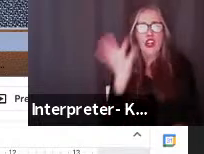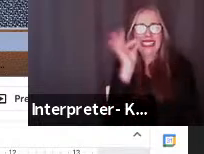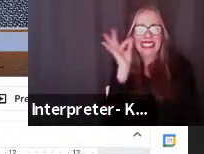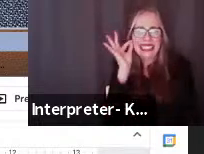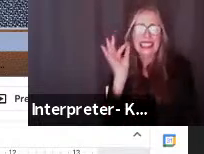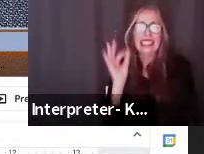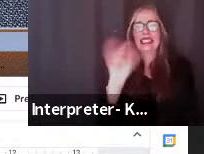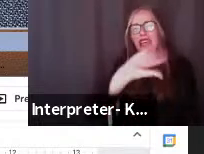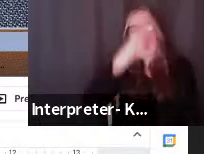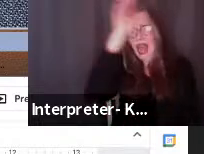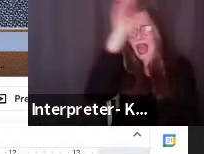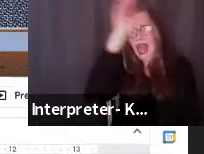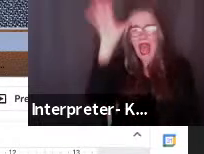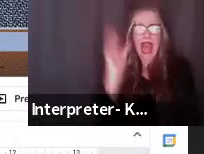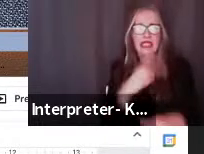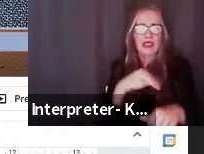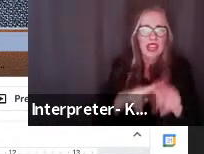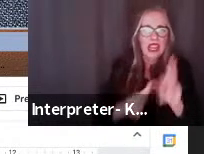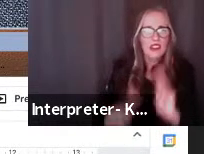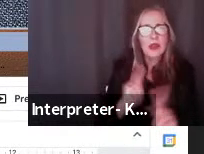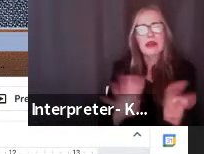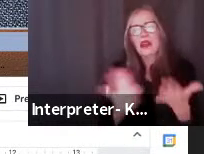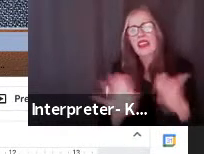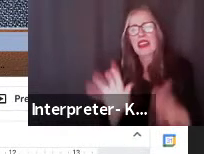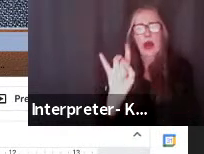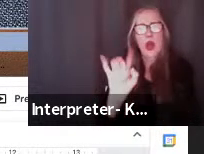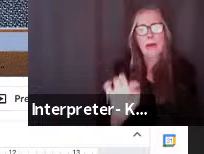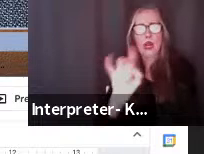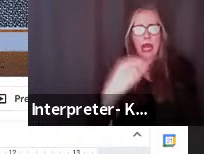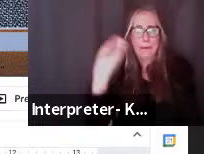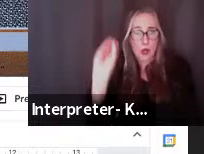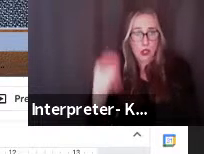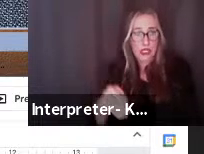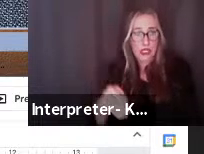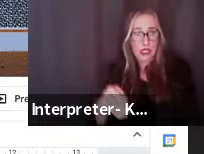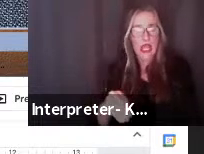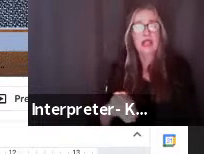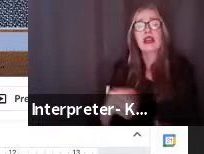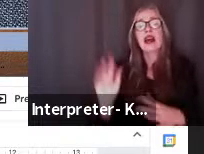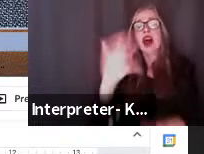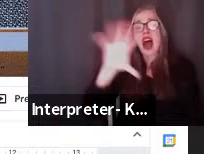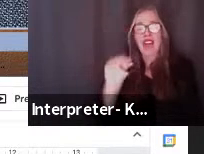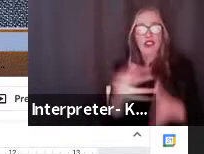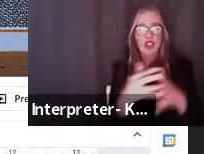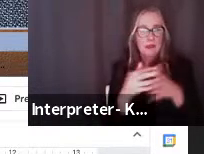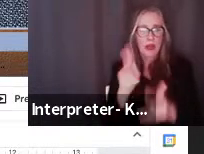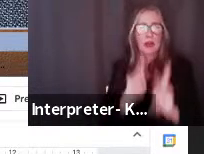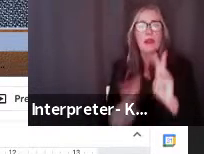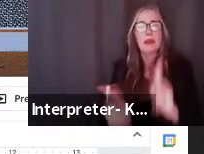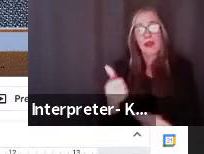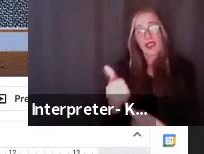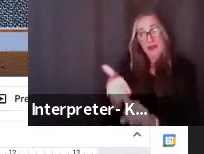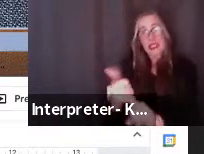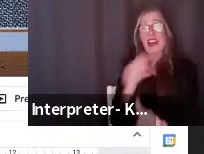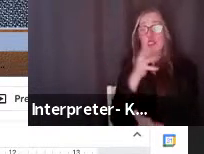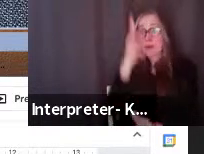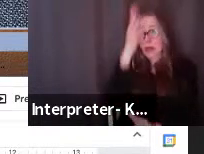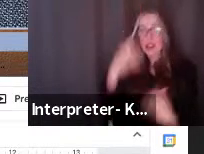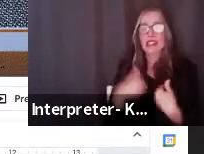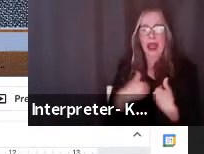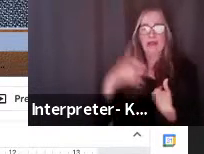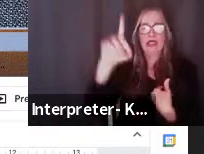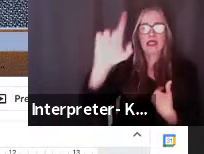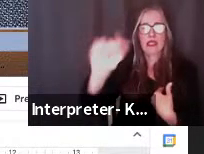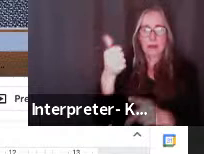8.2 8.8 percent of african-american parents have a disability um i've done three studies over